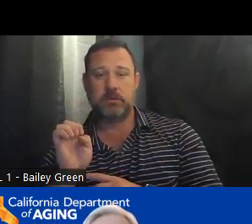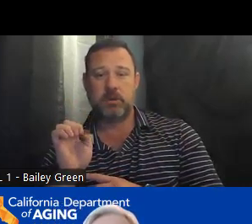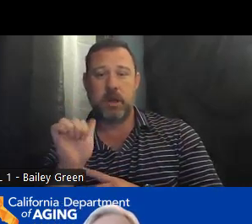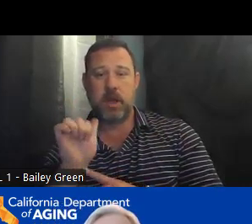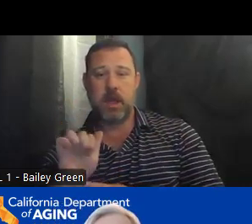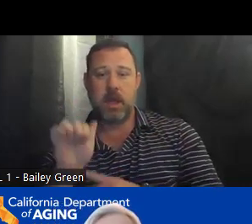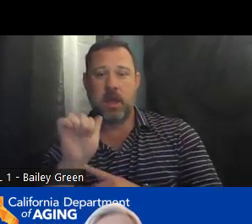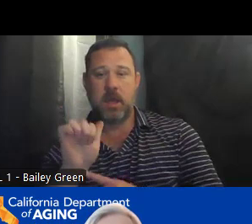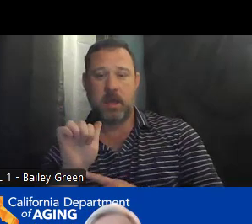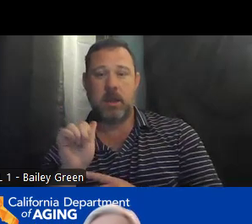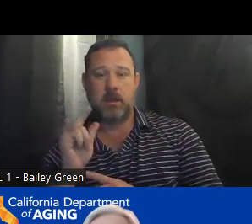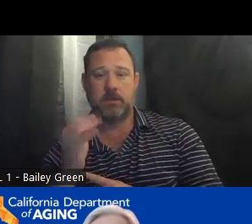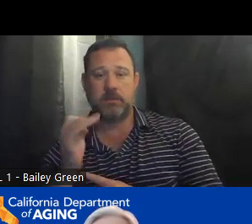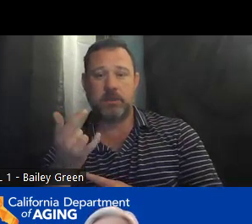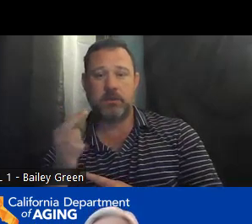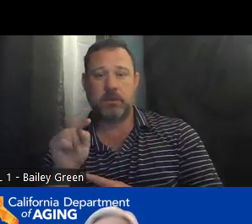E-N-G-A-G-E at